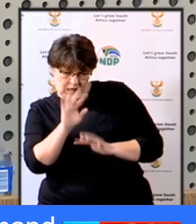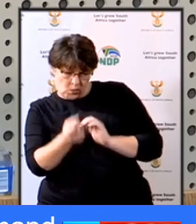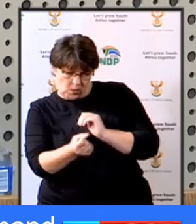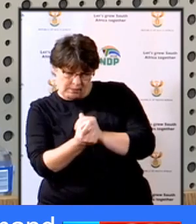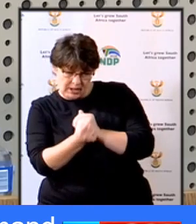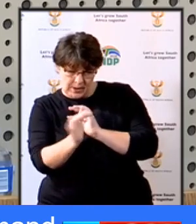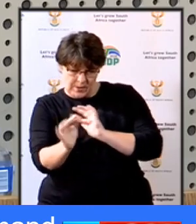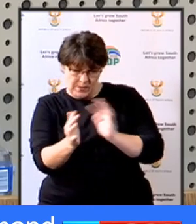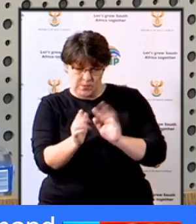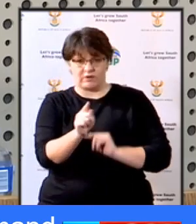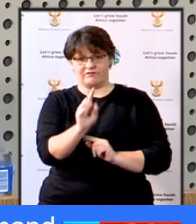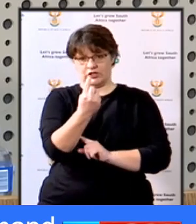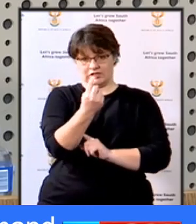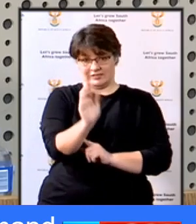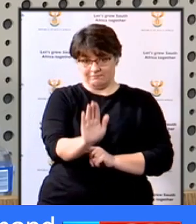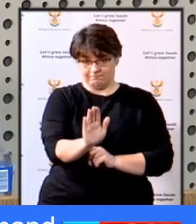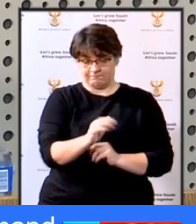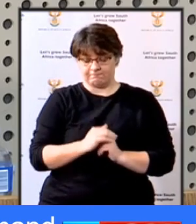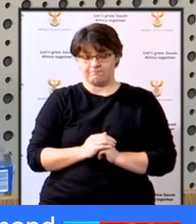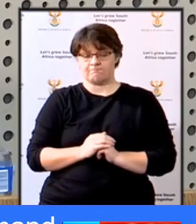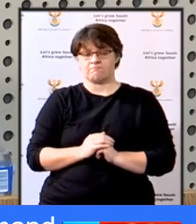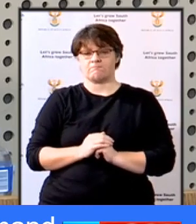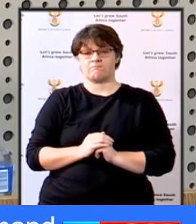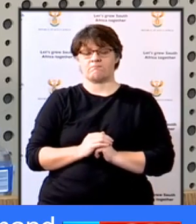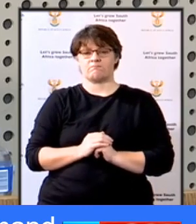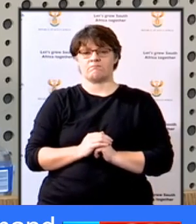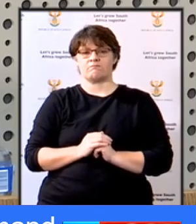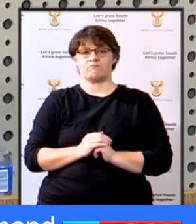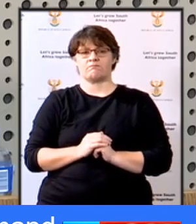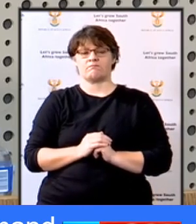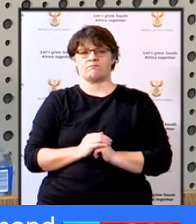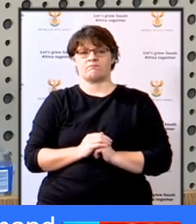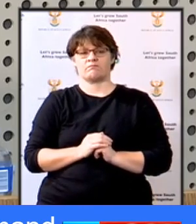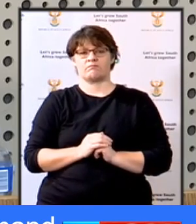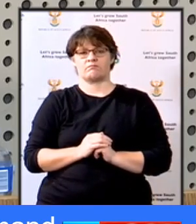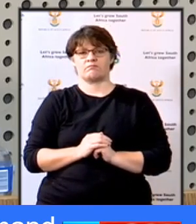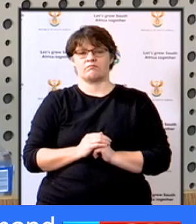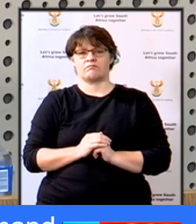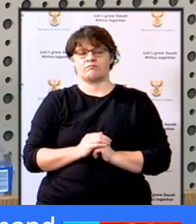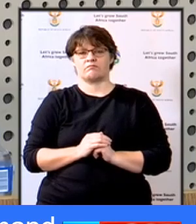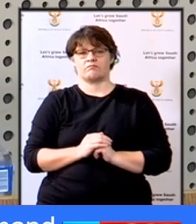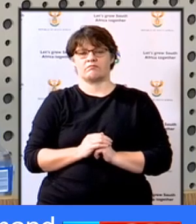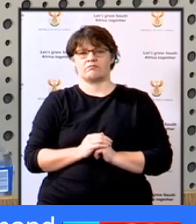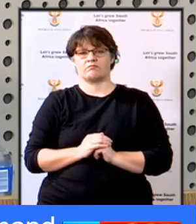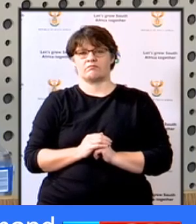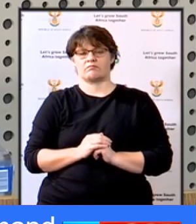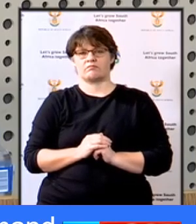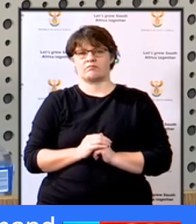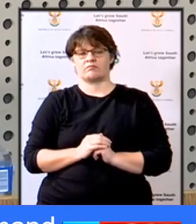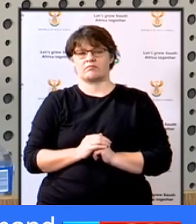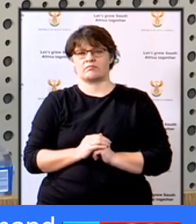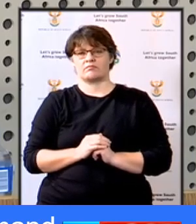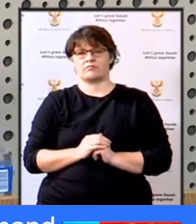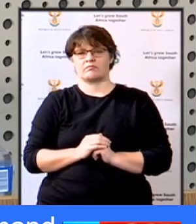But as we are entering the differentiated